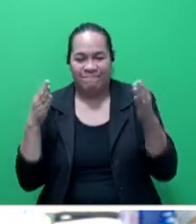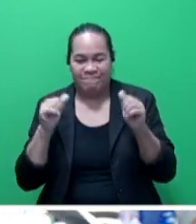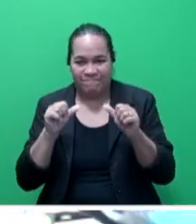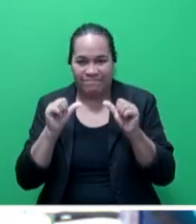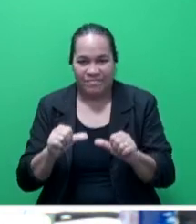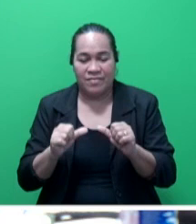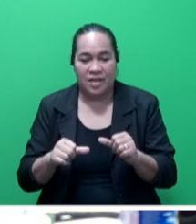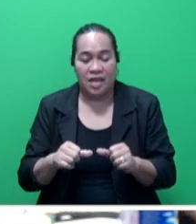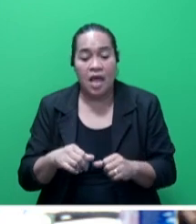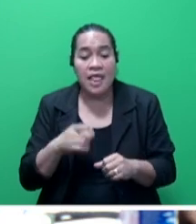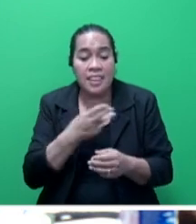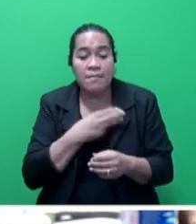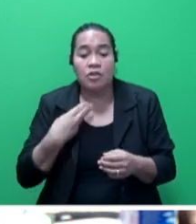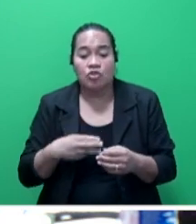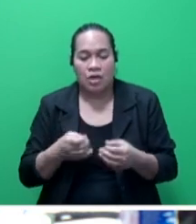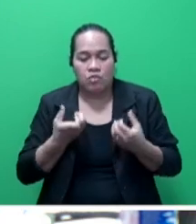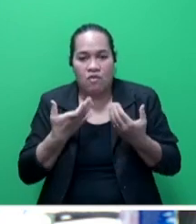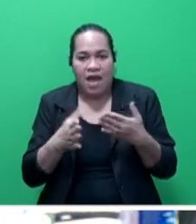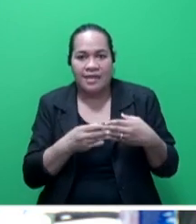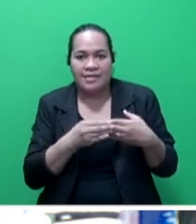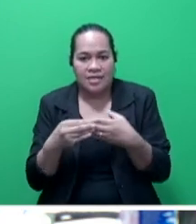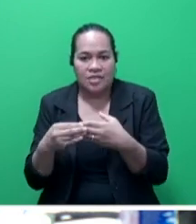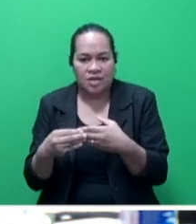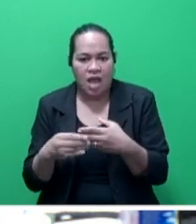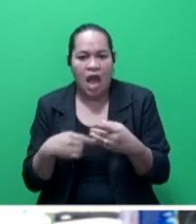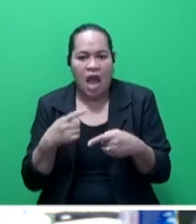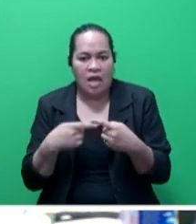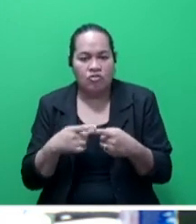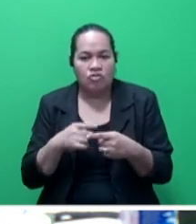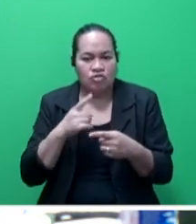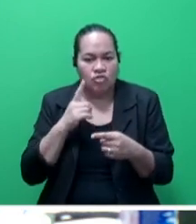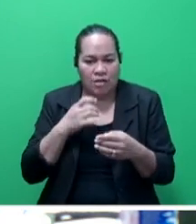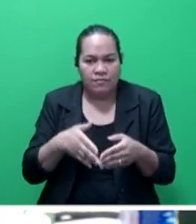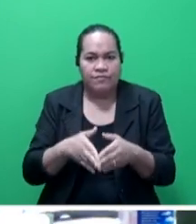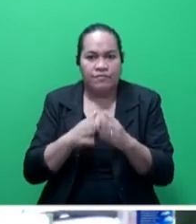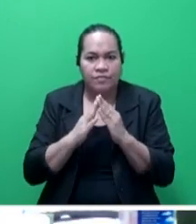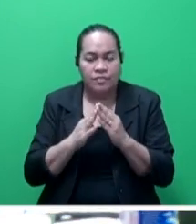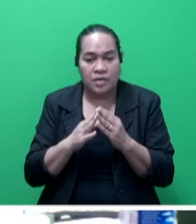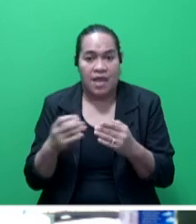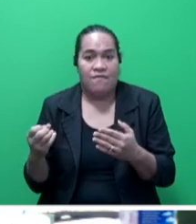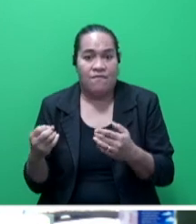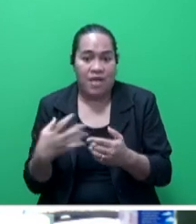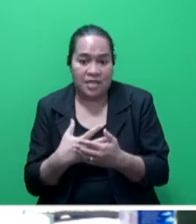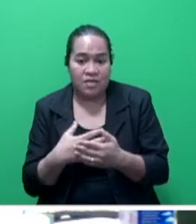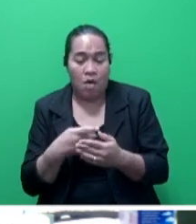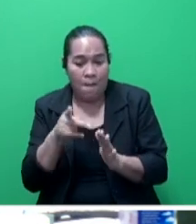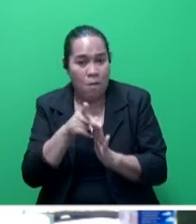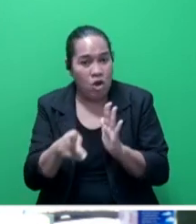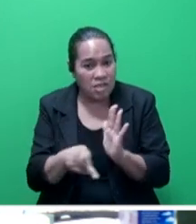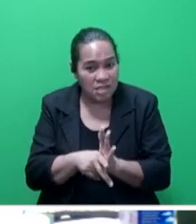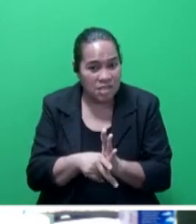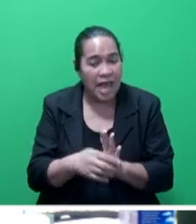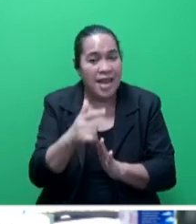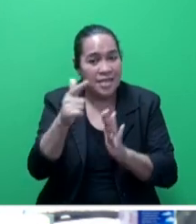The Ministry provides leadership over Fiji's national security efforts through the formulation and effective implementation of policies,